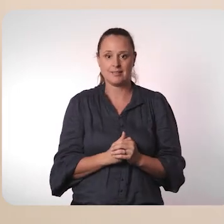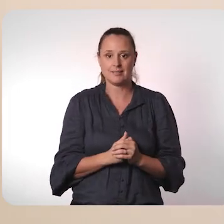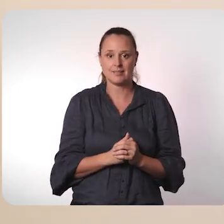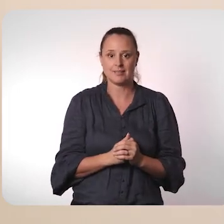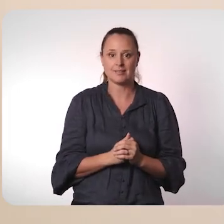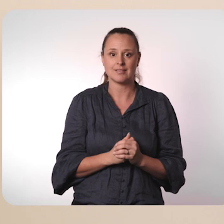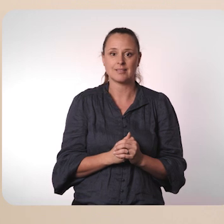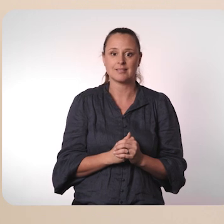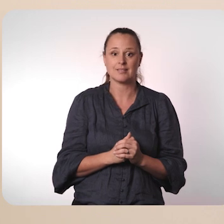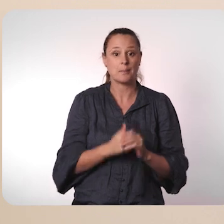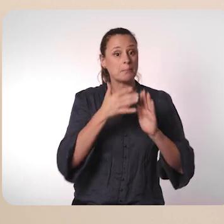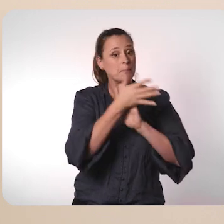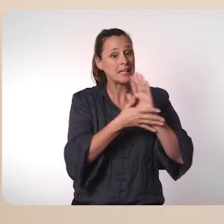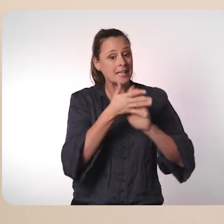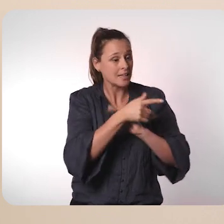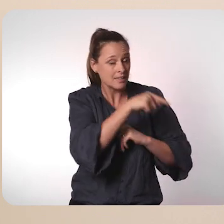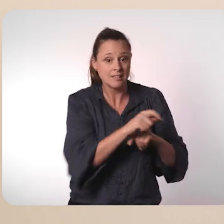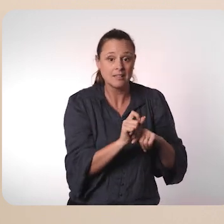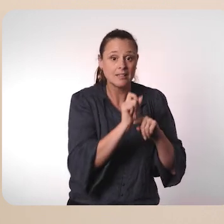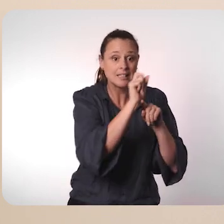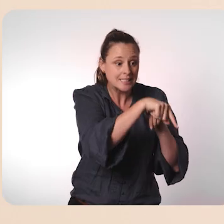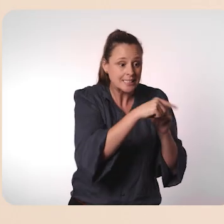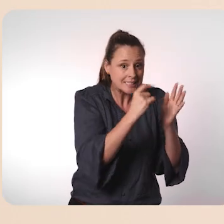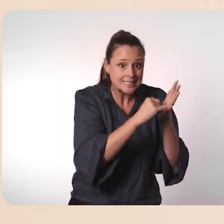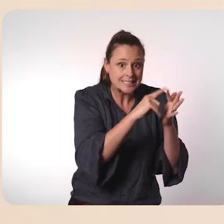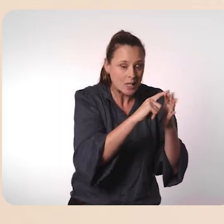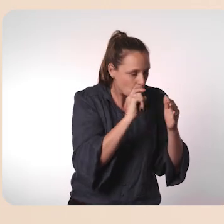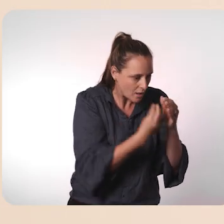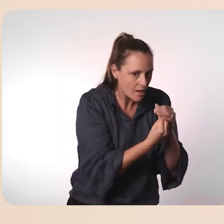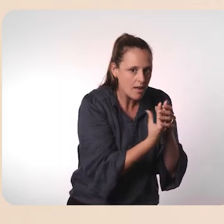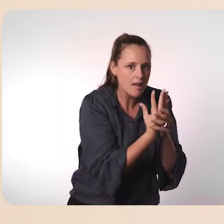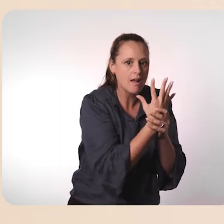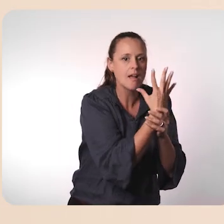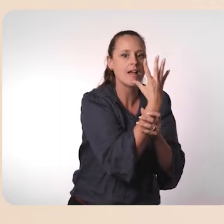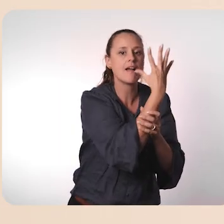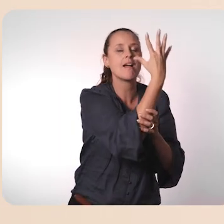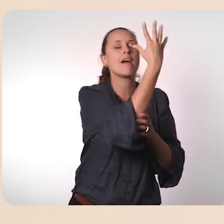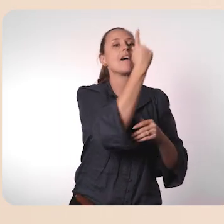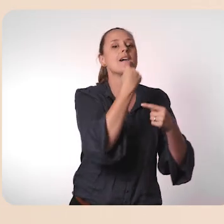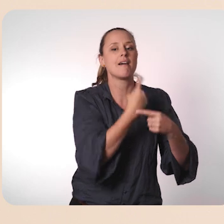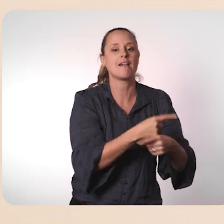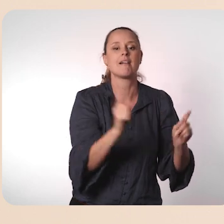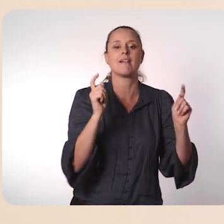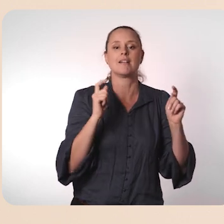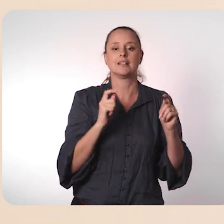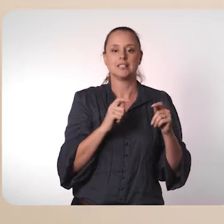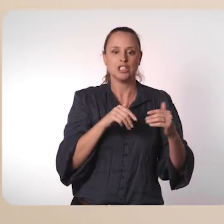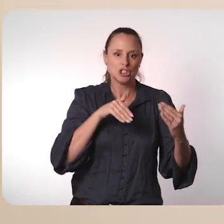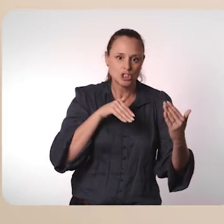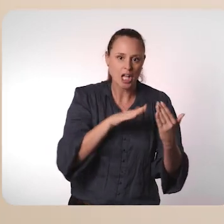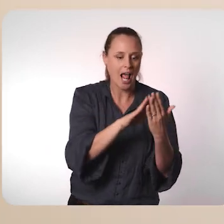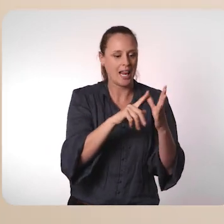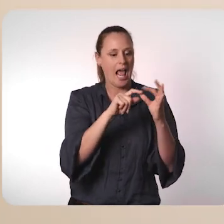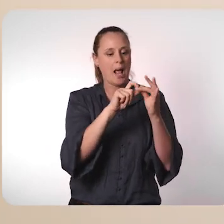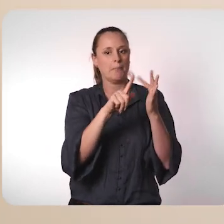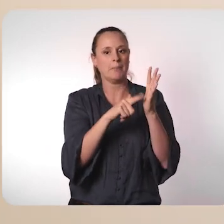sow the seed and see how it grows, I guess. Challenging ableism is hard. It takes bravery and courage. People